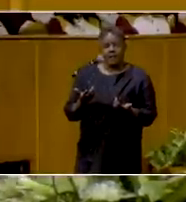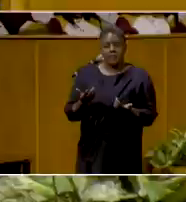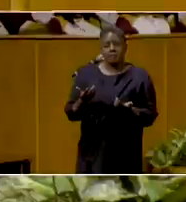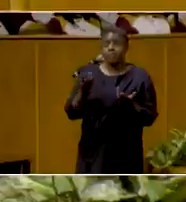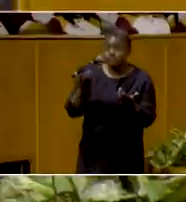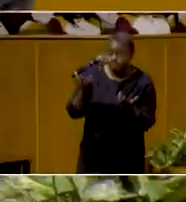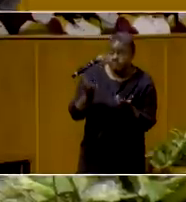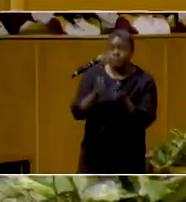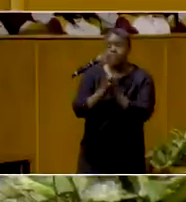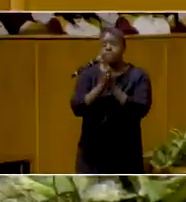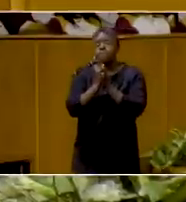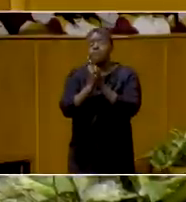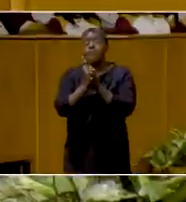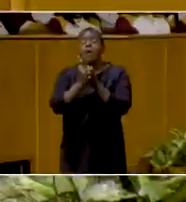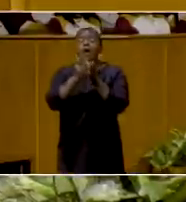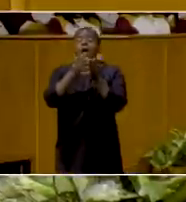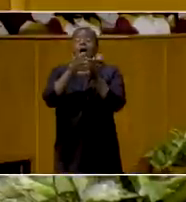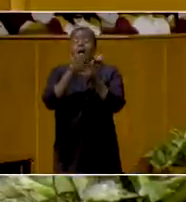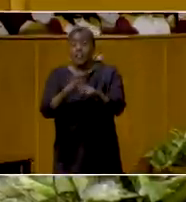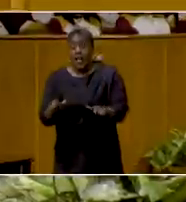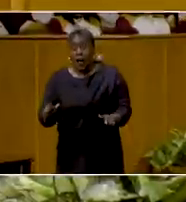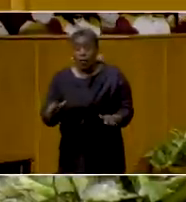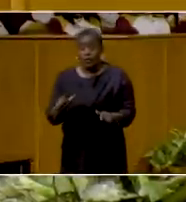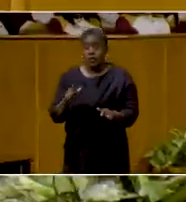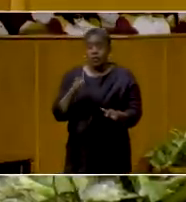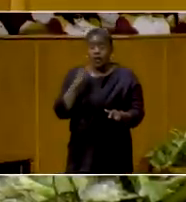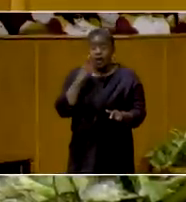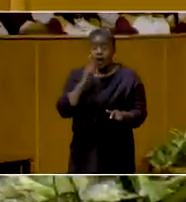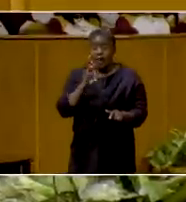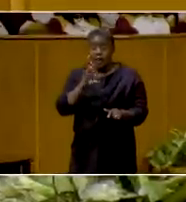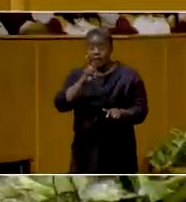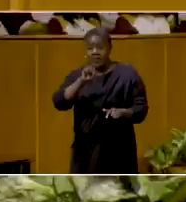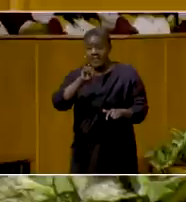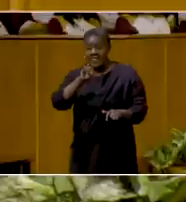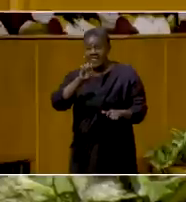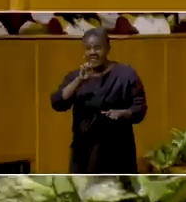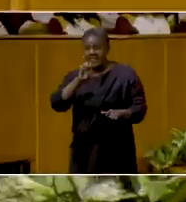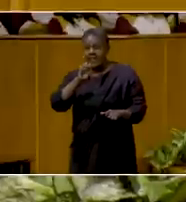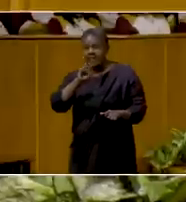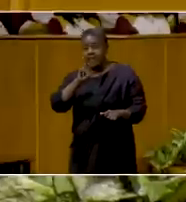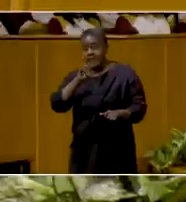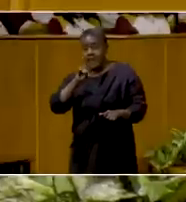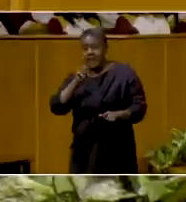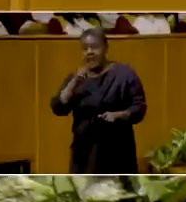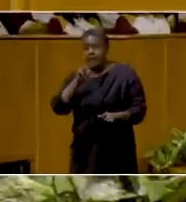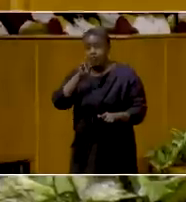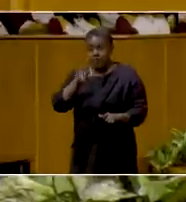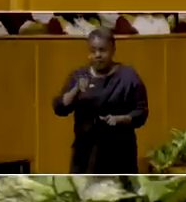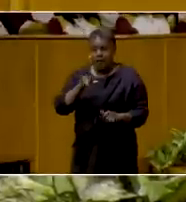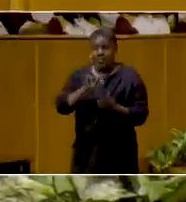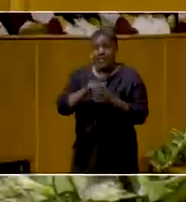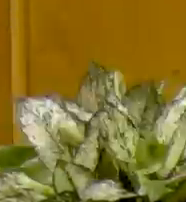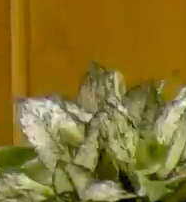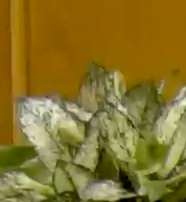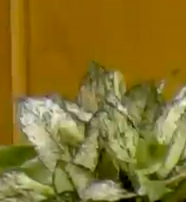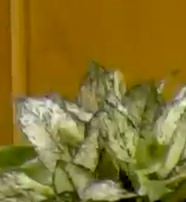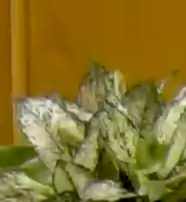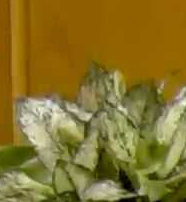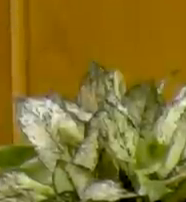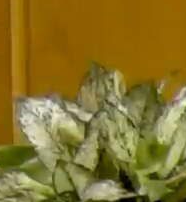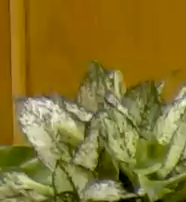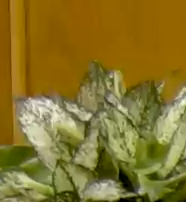Beloved, in the language of theology and seminary, this is the issue called